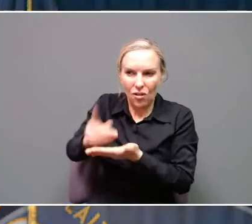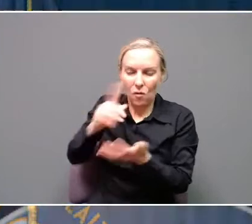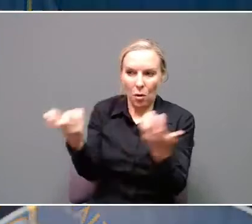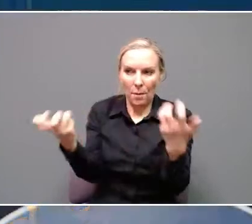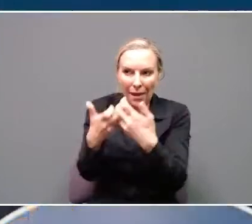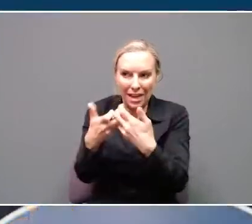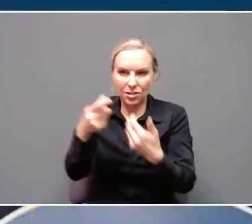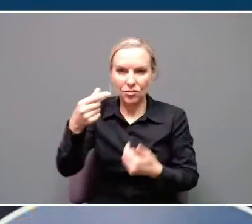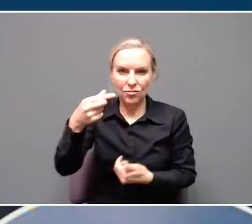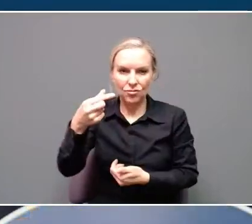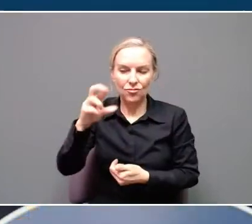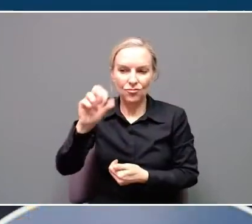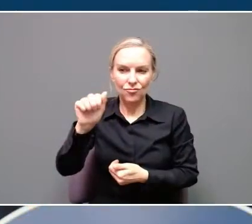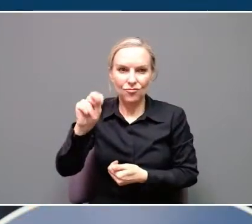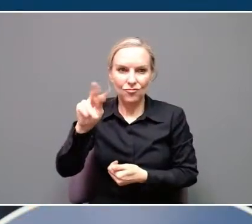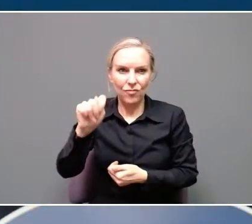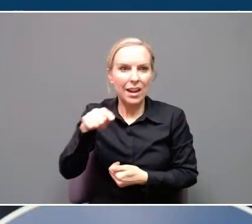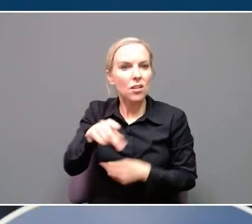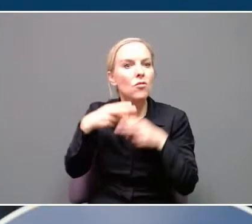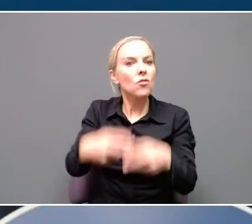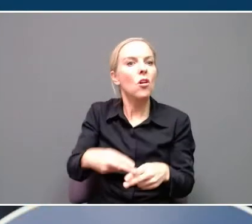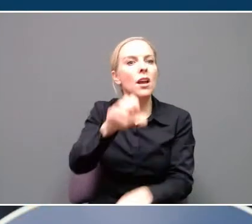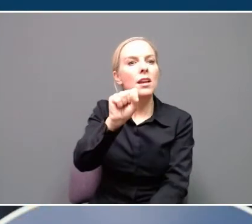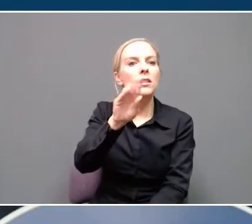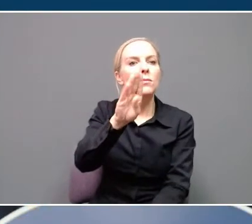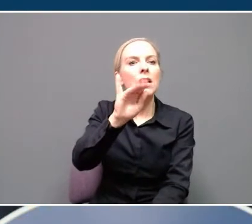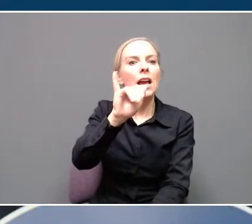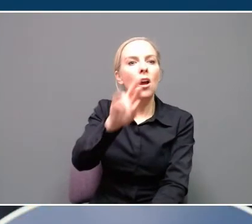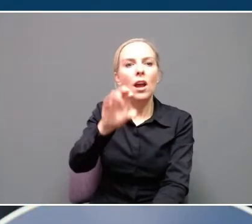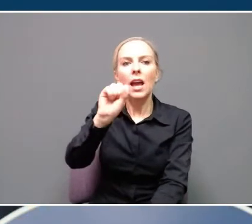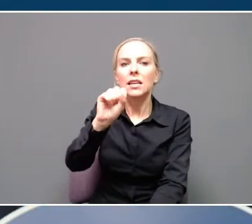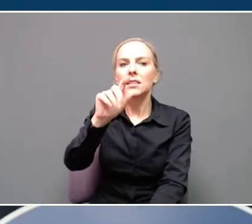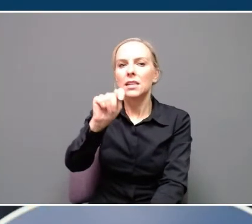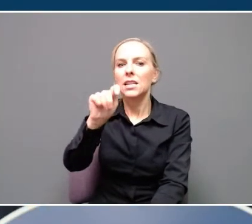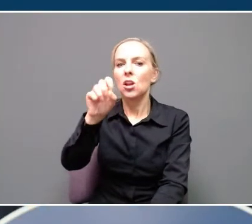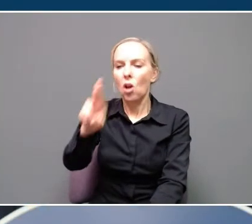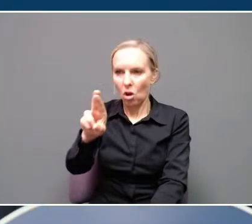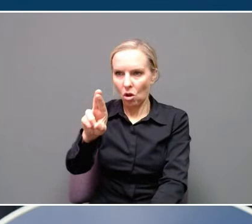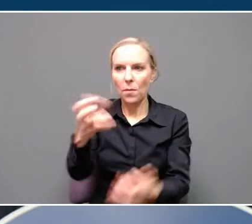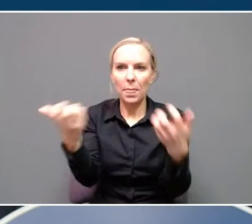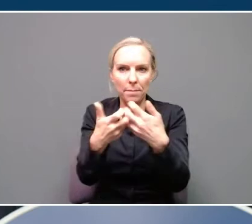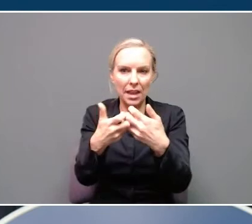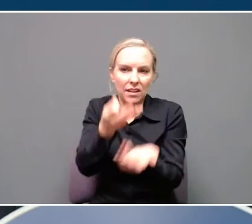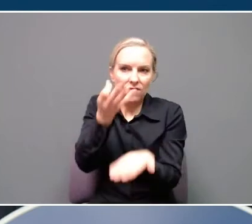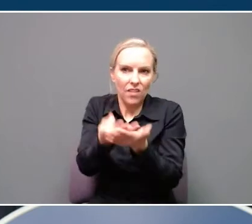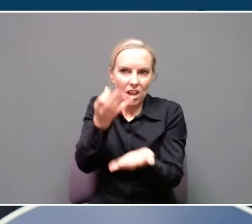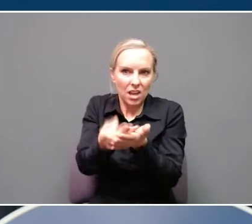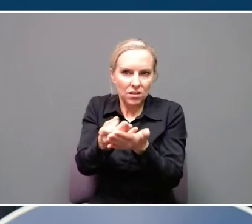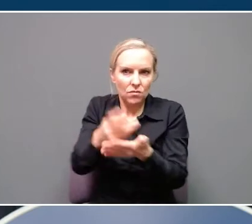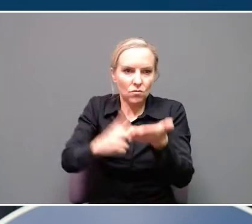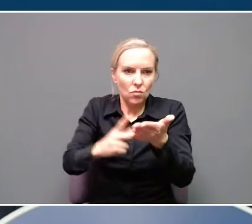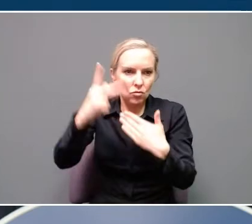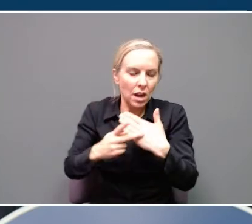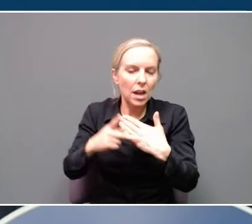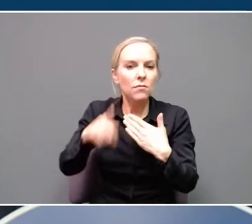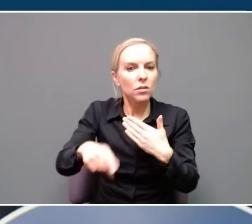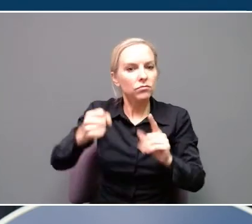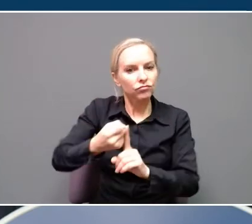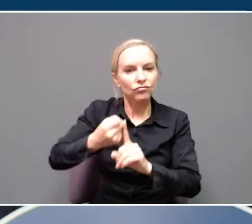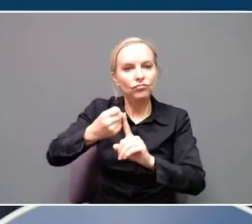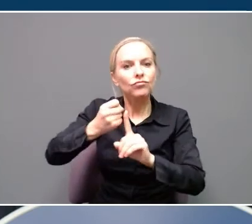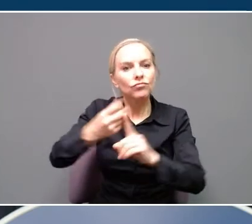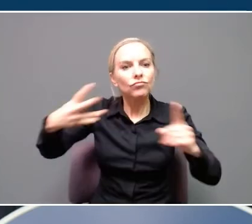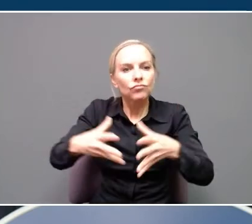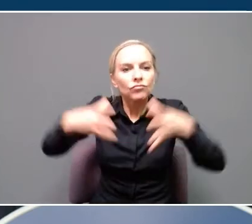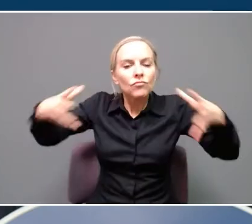SBIR-STTR Matching Funds Program. This program provides crucially needed capital for promising early-stage tech